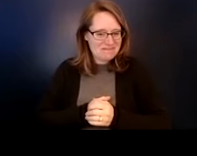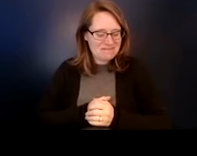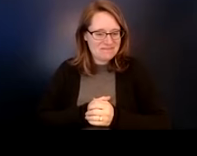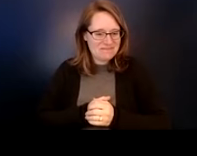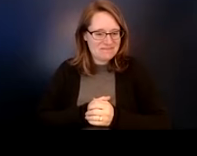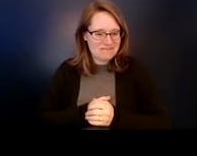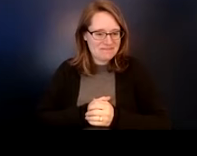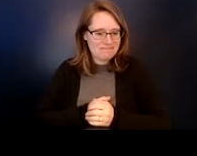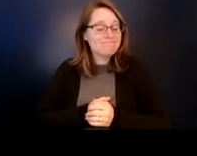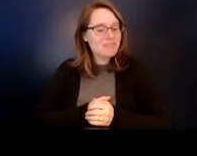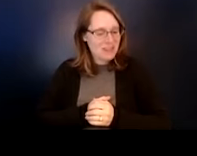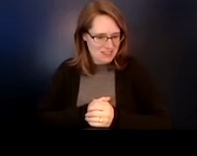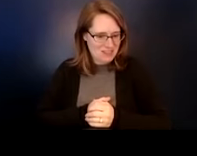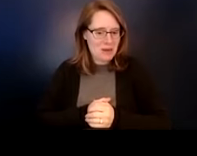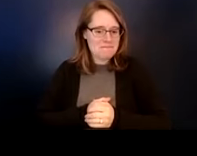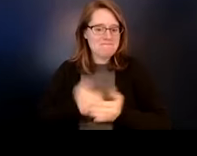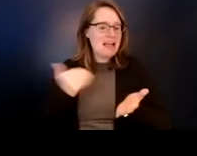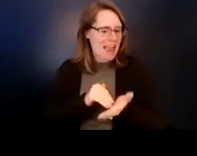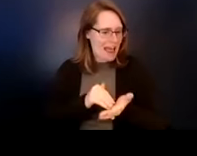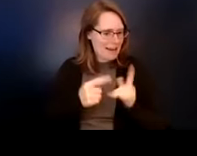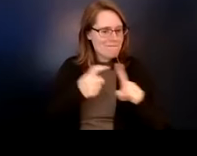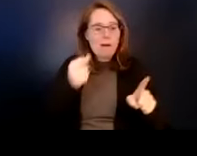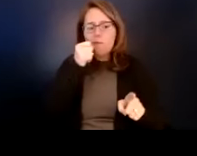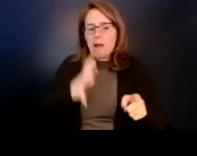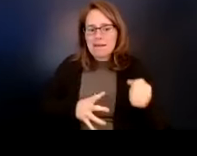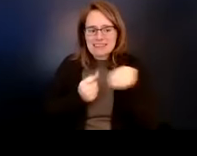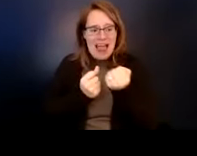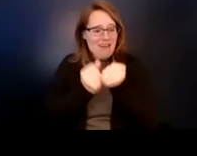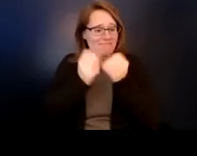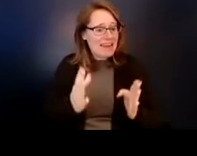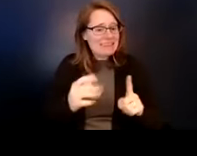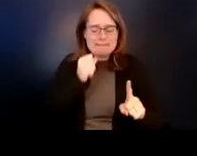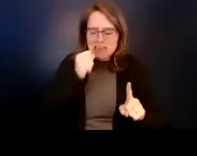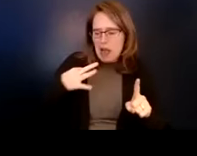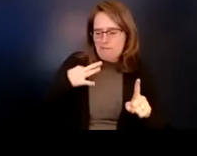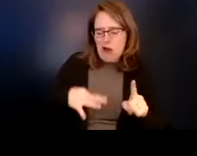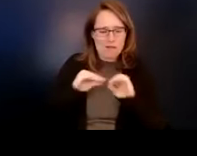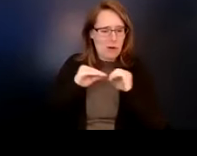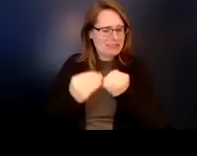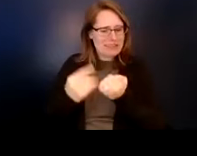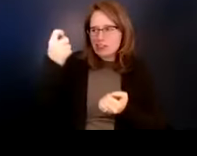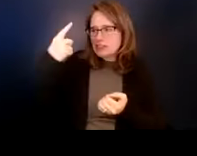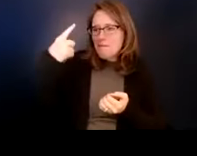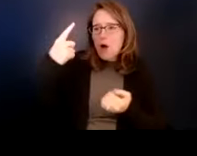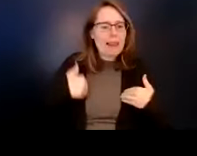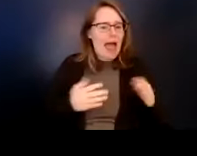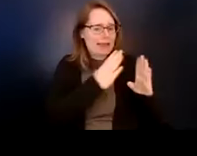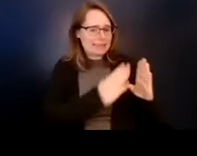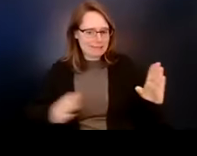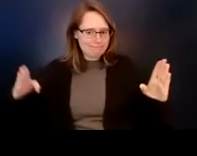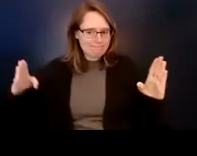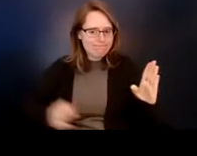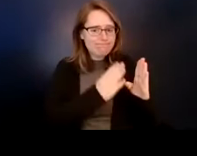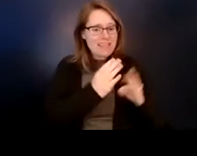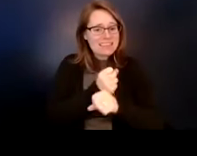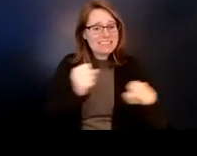So again, I am from Women's Advocates. We're a nonprofit in St. Paul that offers a continuum of safety through our